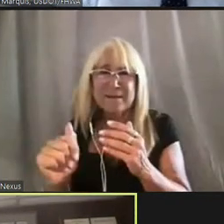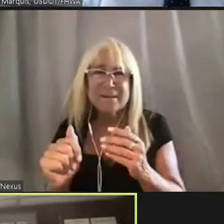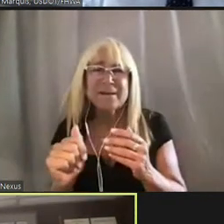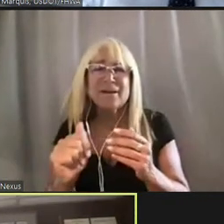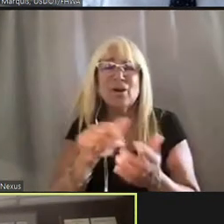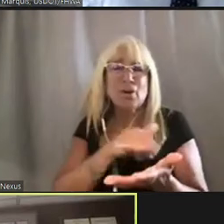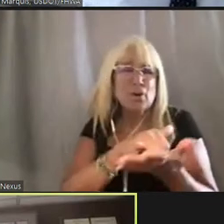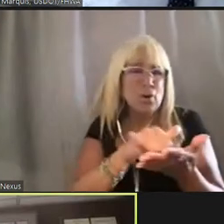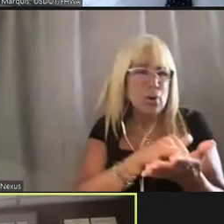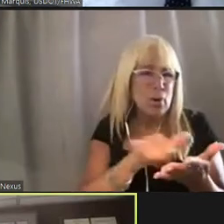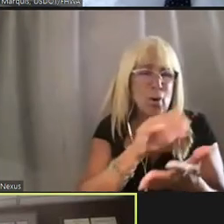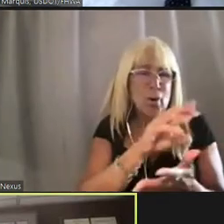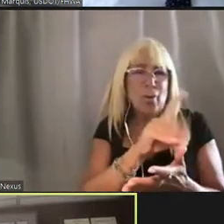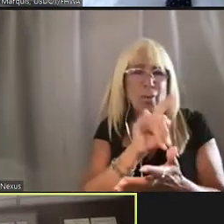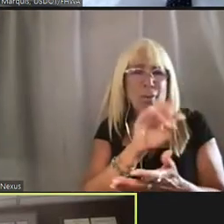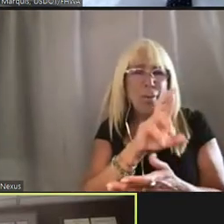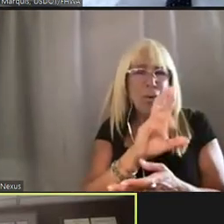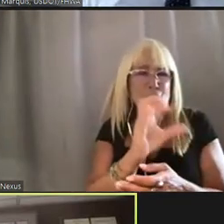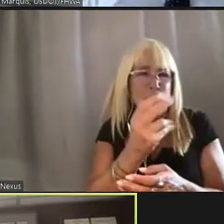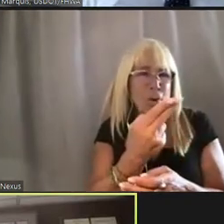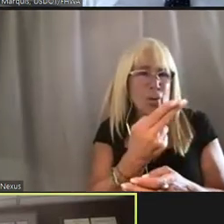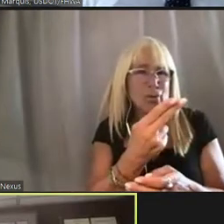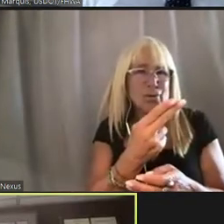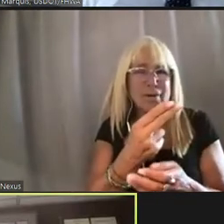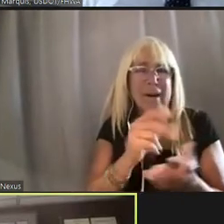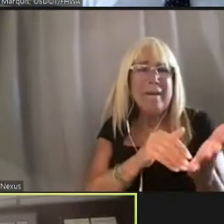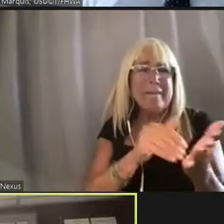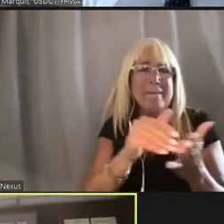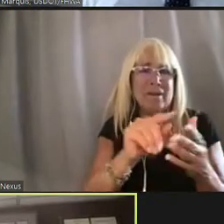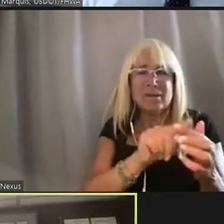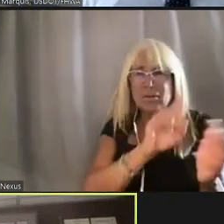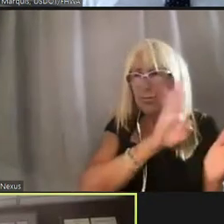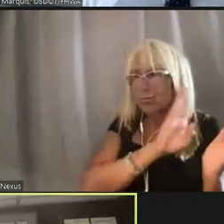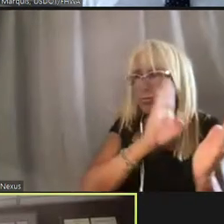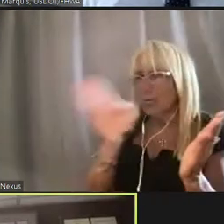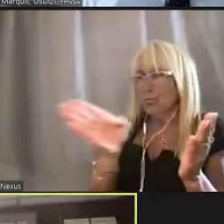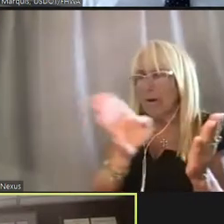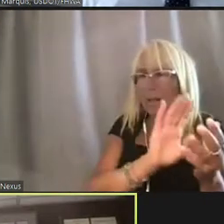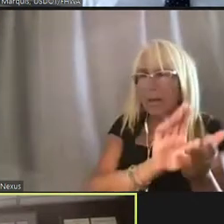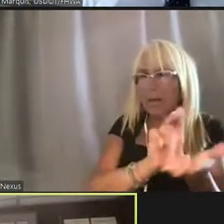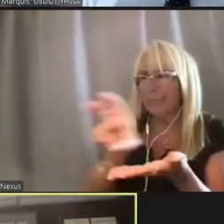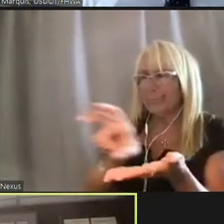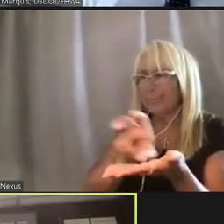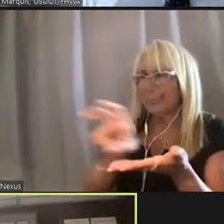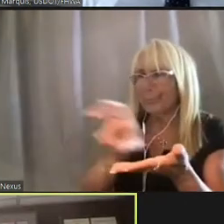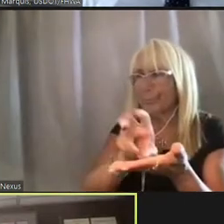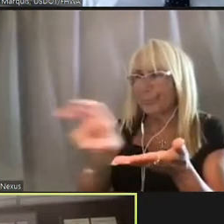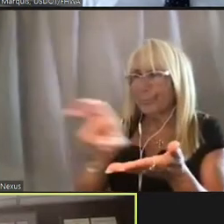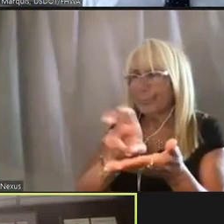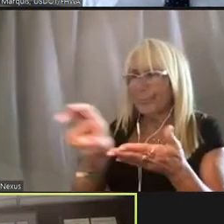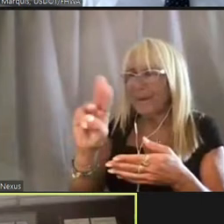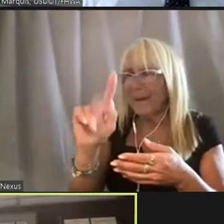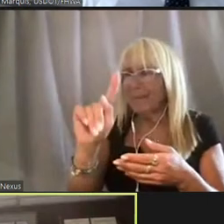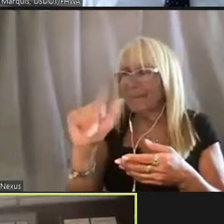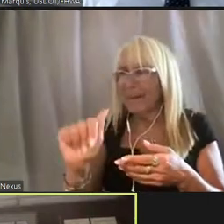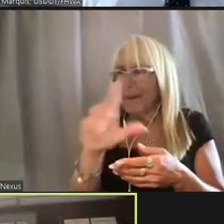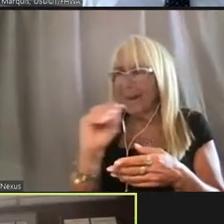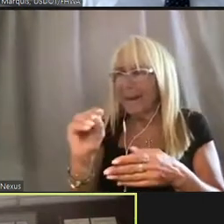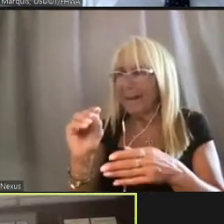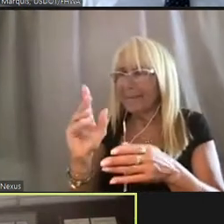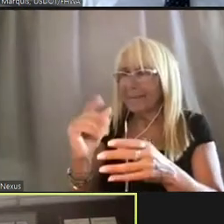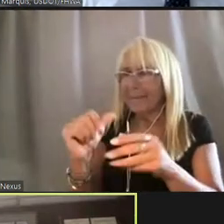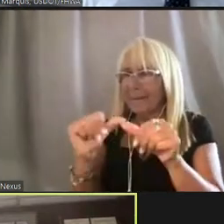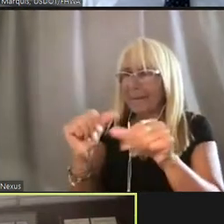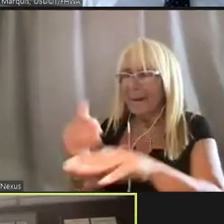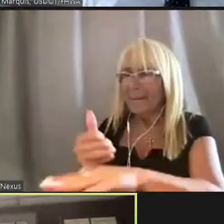contributing millions of dollars annually directly to the mta's operations and maintenance the EPA